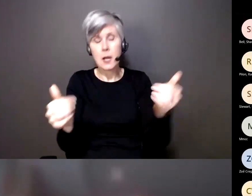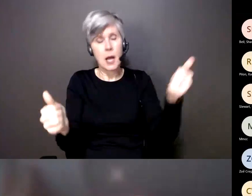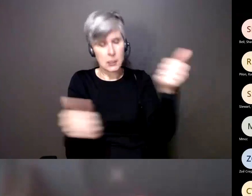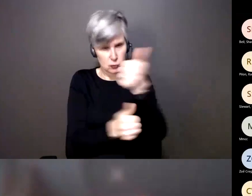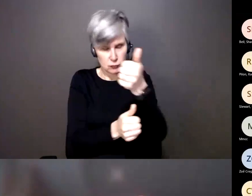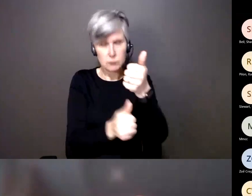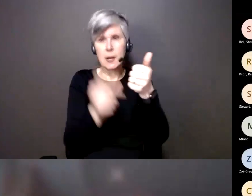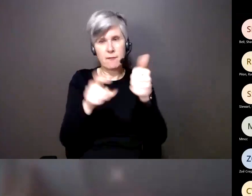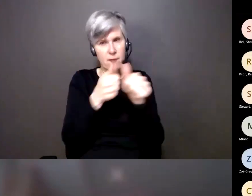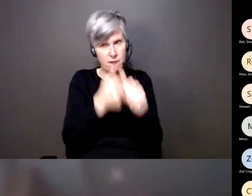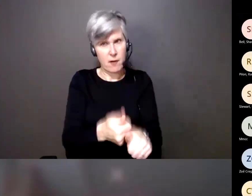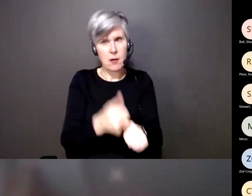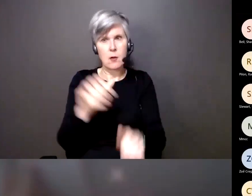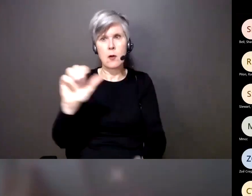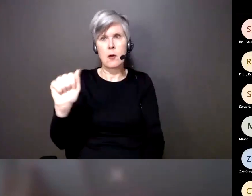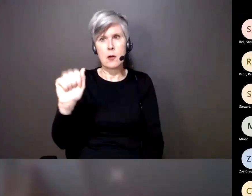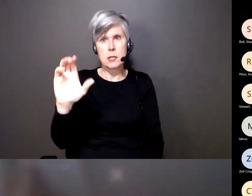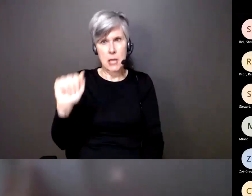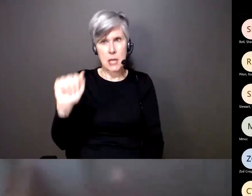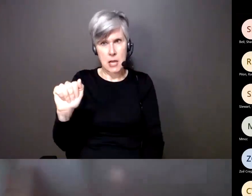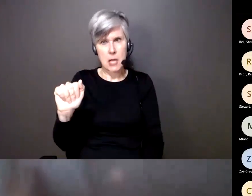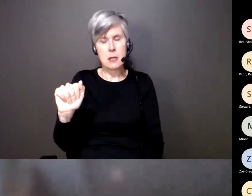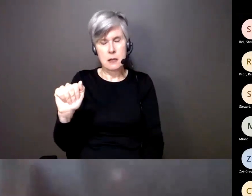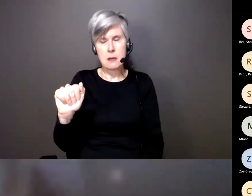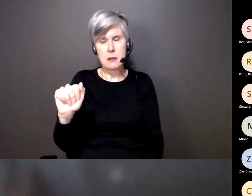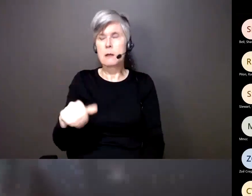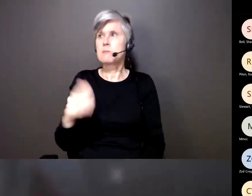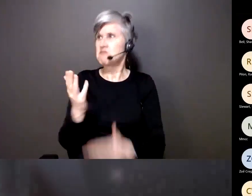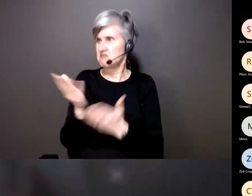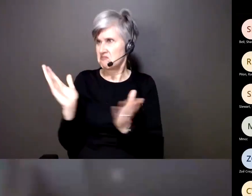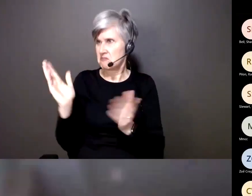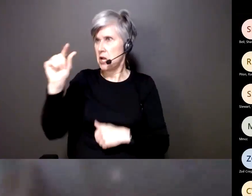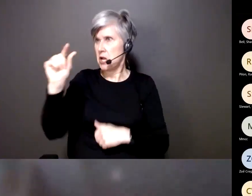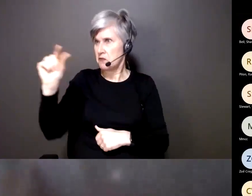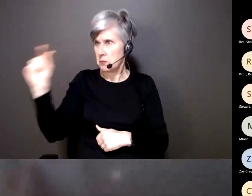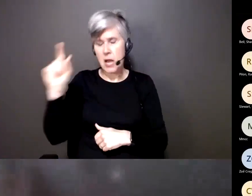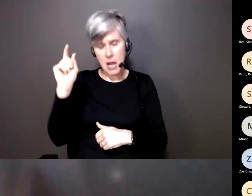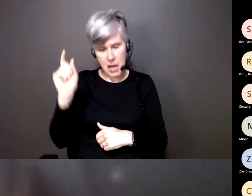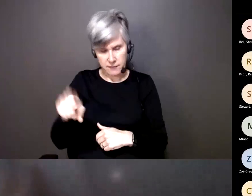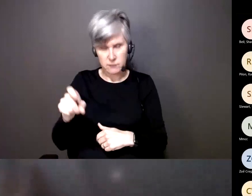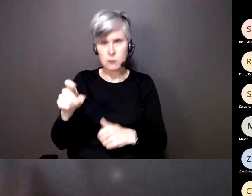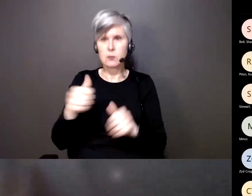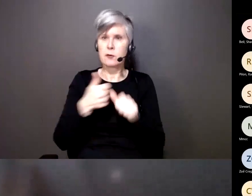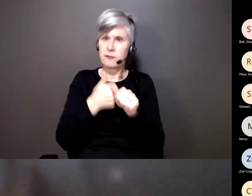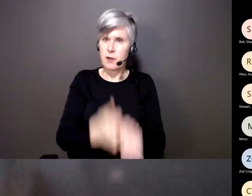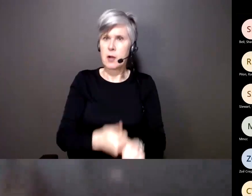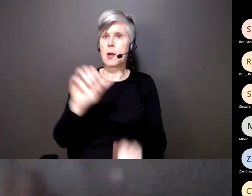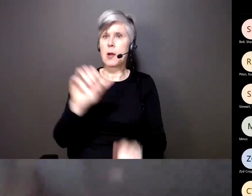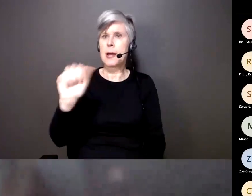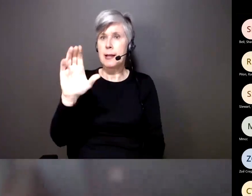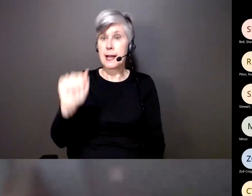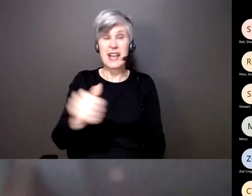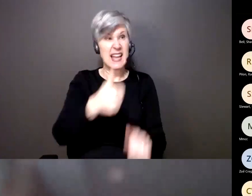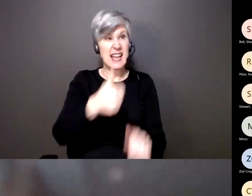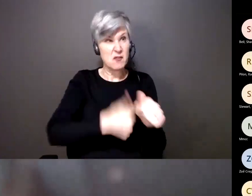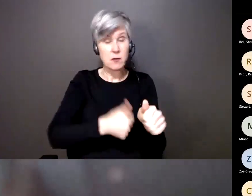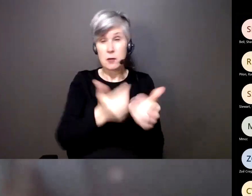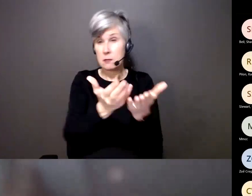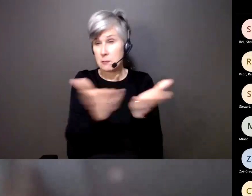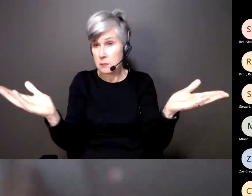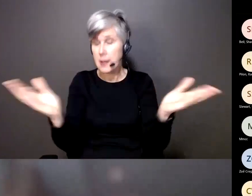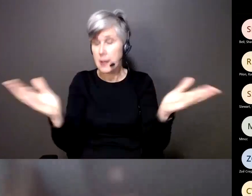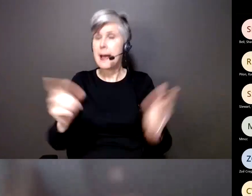ACA, and every organization has to submit an accessibility plan